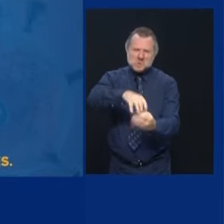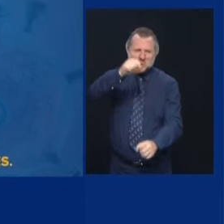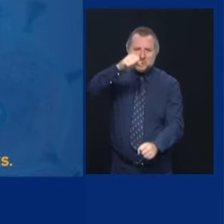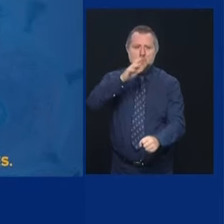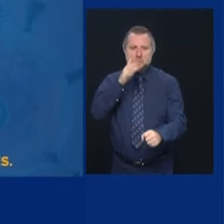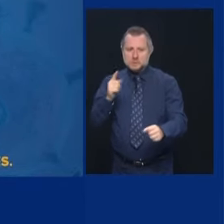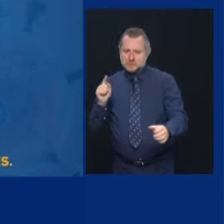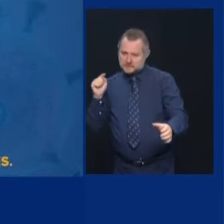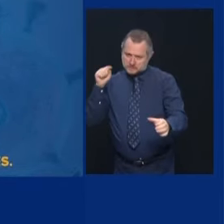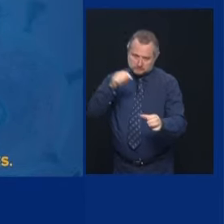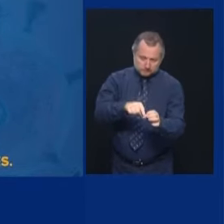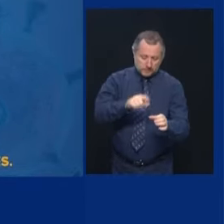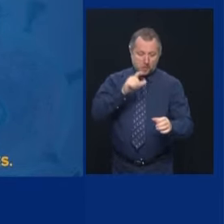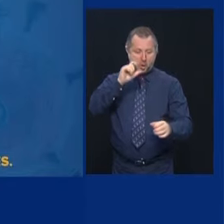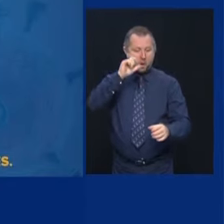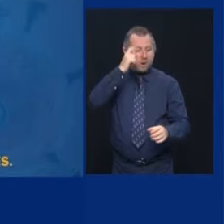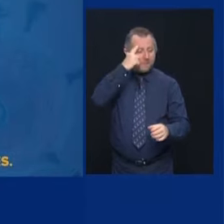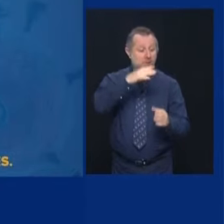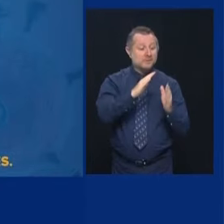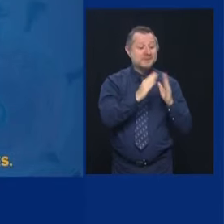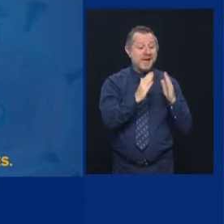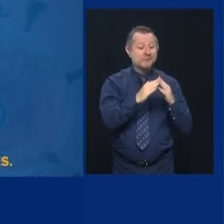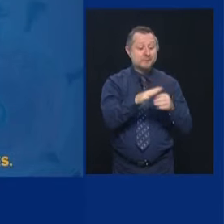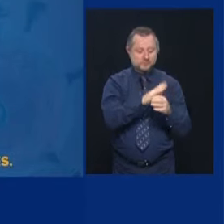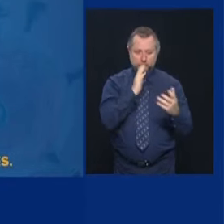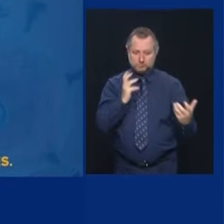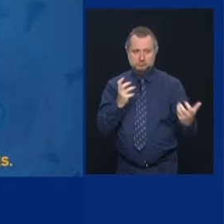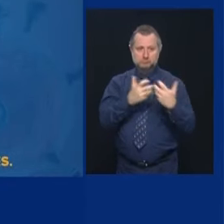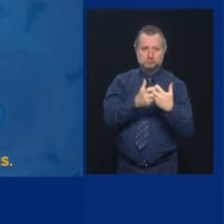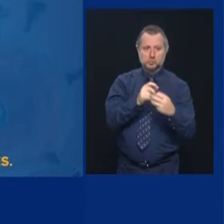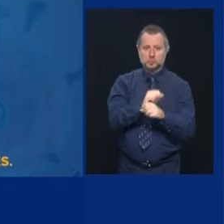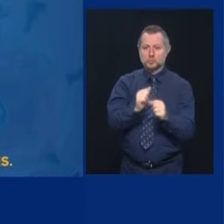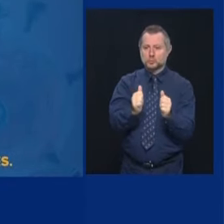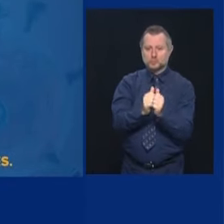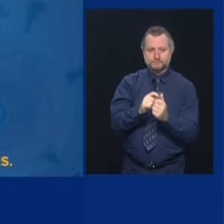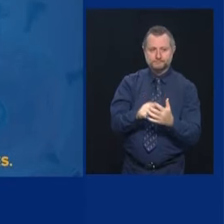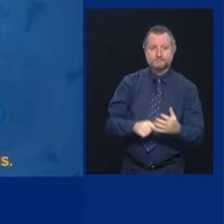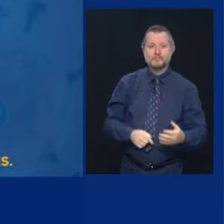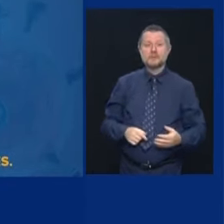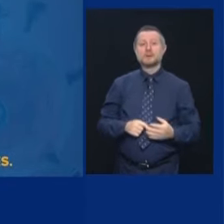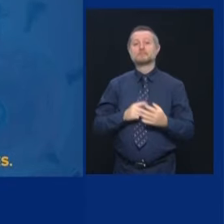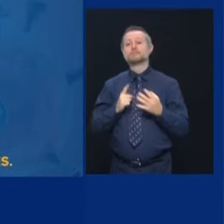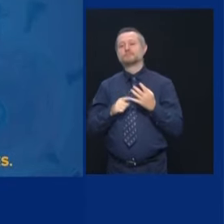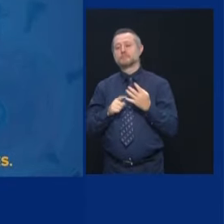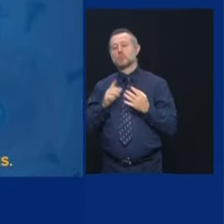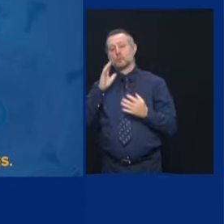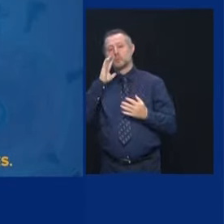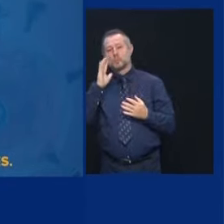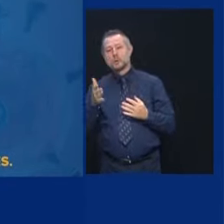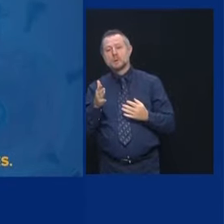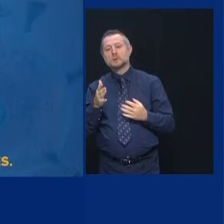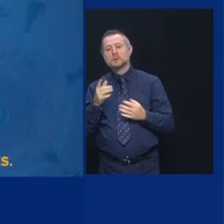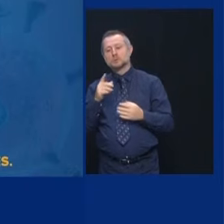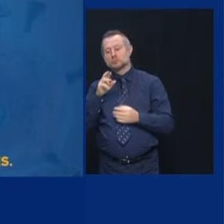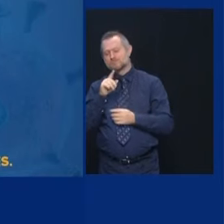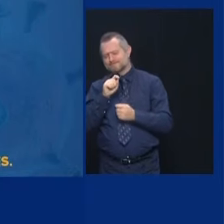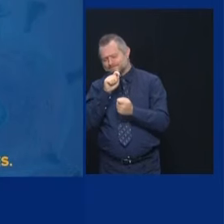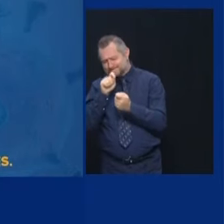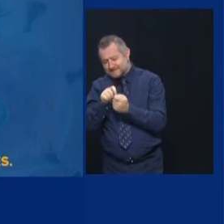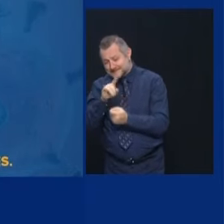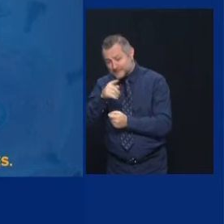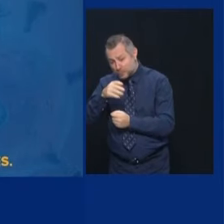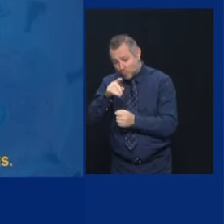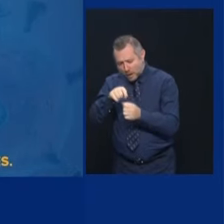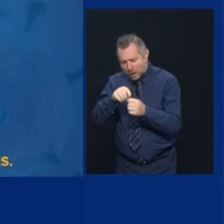enforcement. We need better templates, geographic templates than